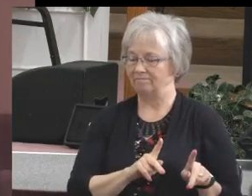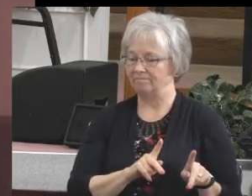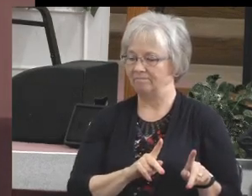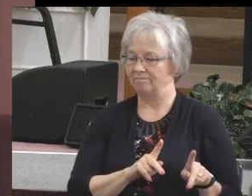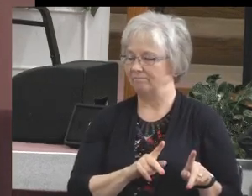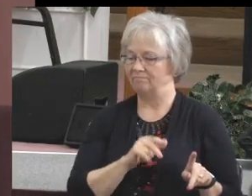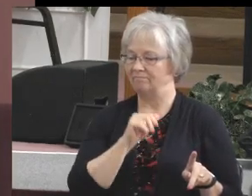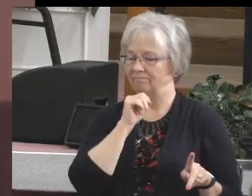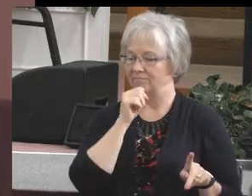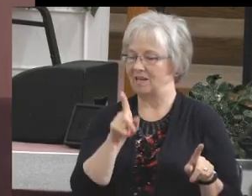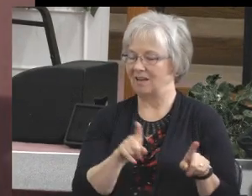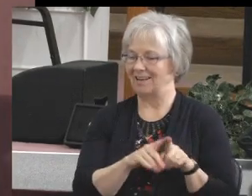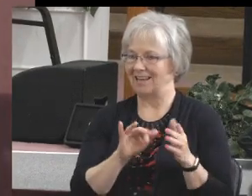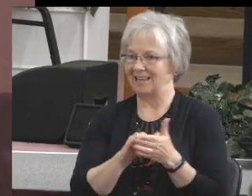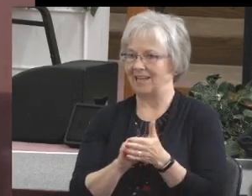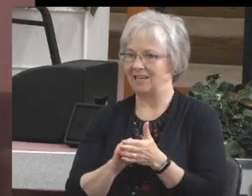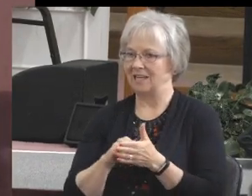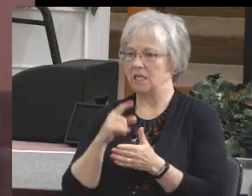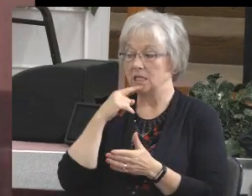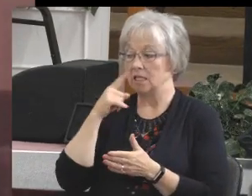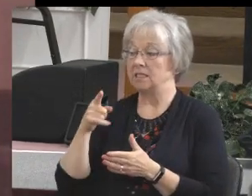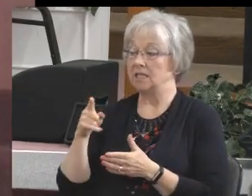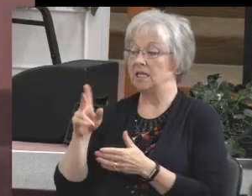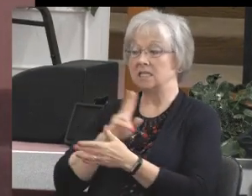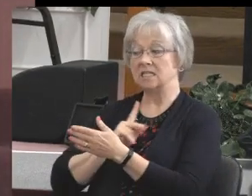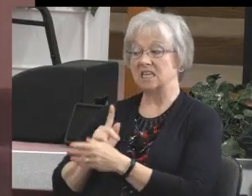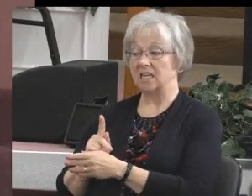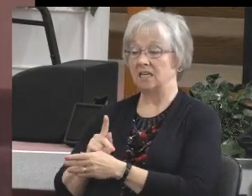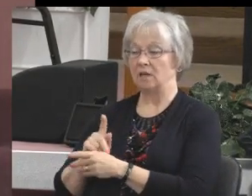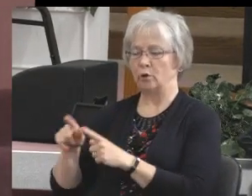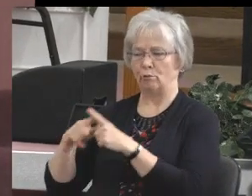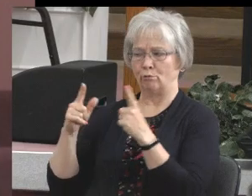They said, O King, O great King,